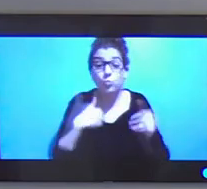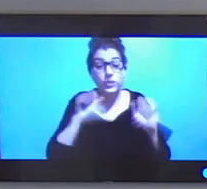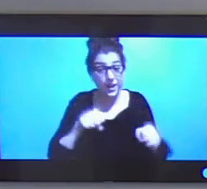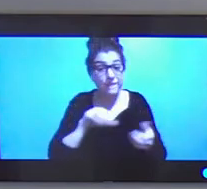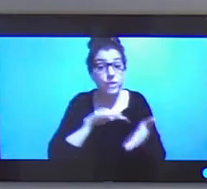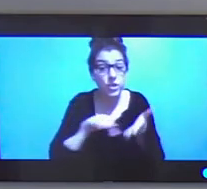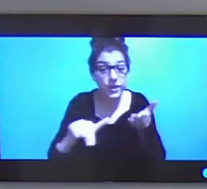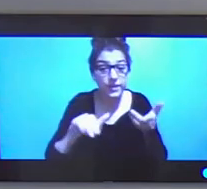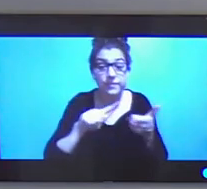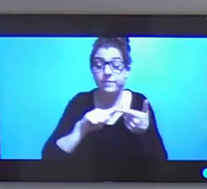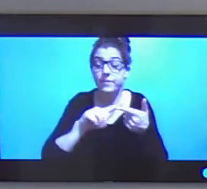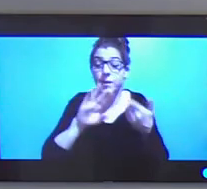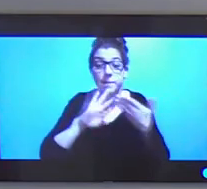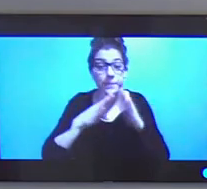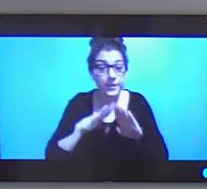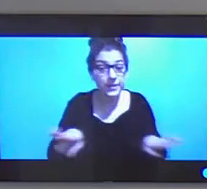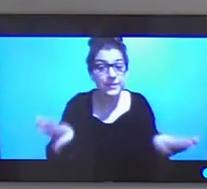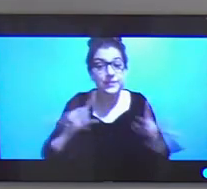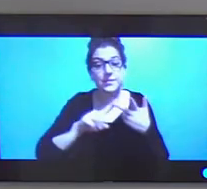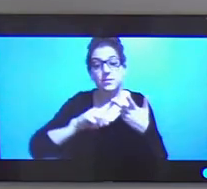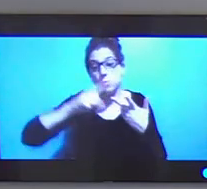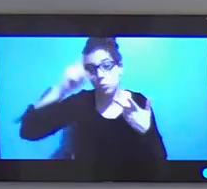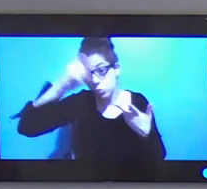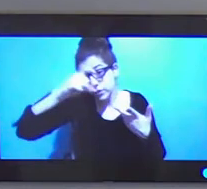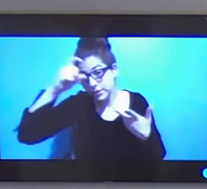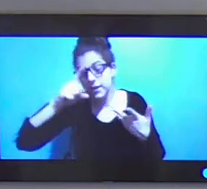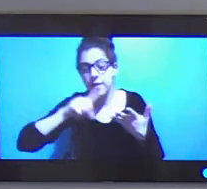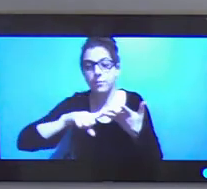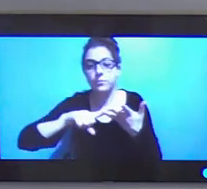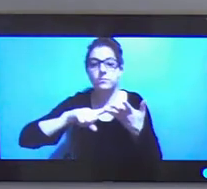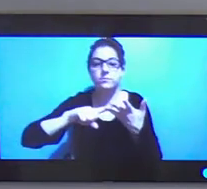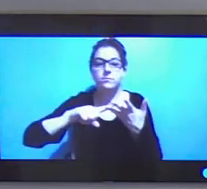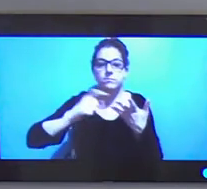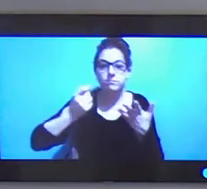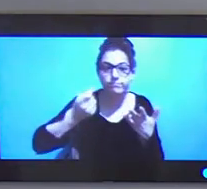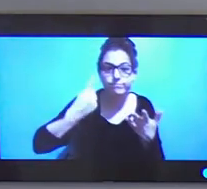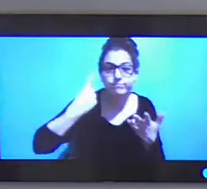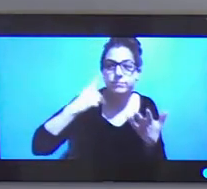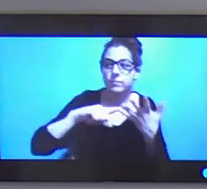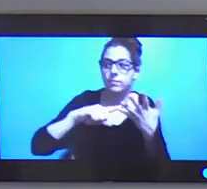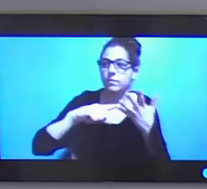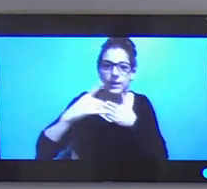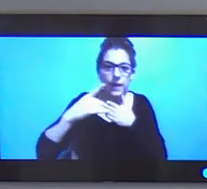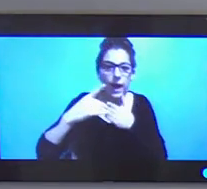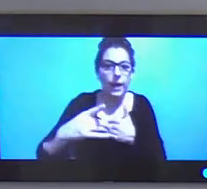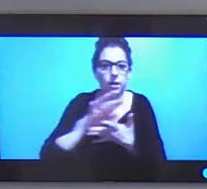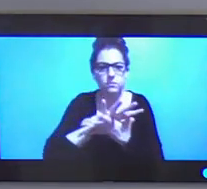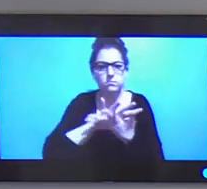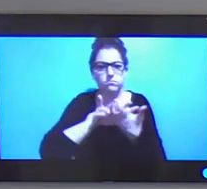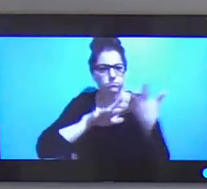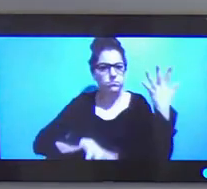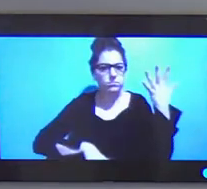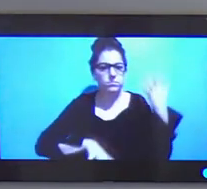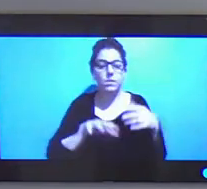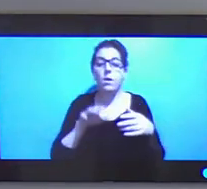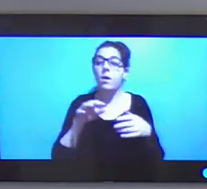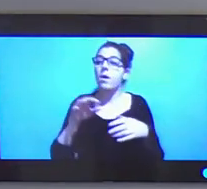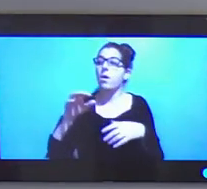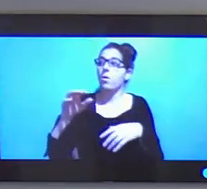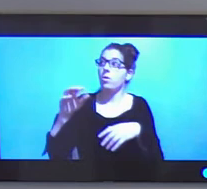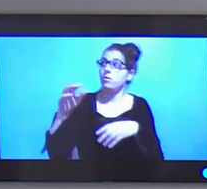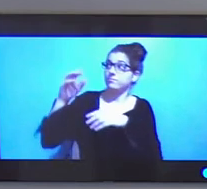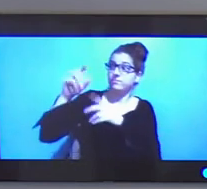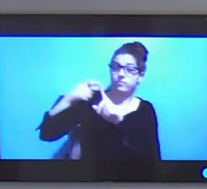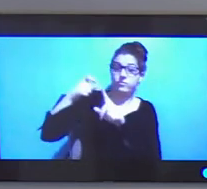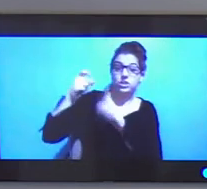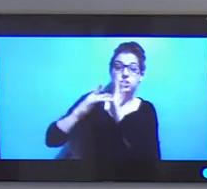peace, wisdom, discernment, guidance in all aspects of our life. The privilege that when we got a problem,